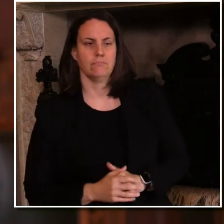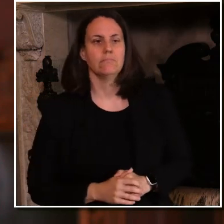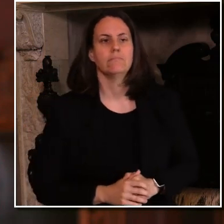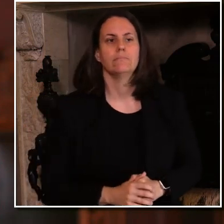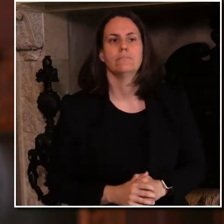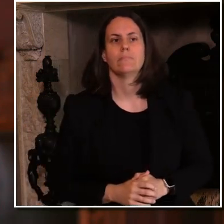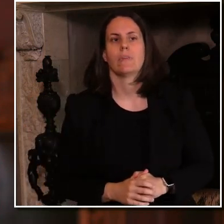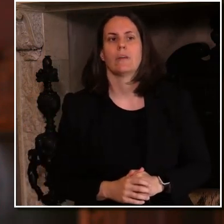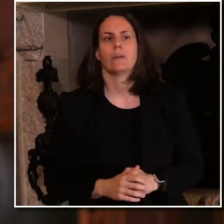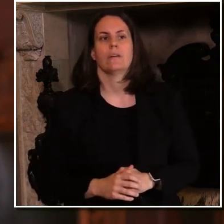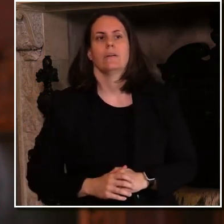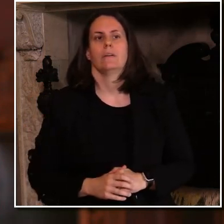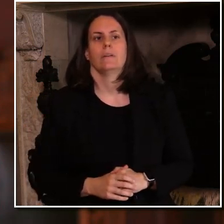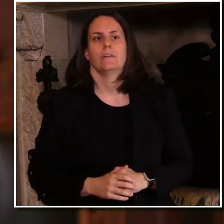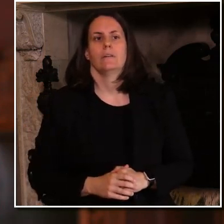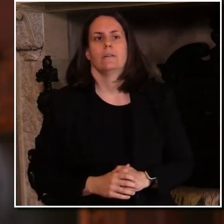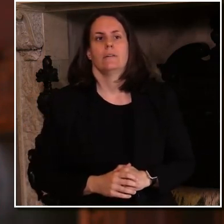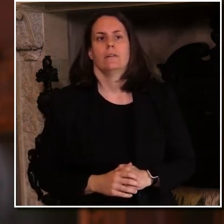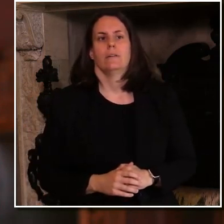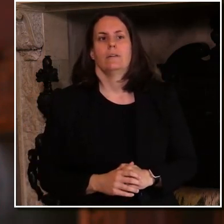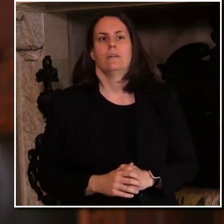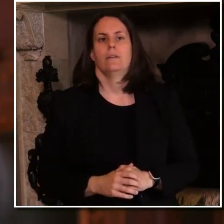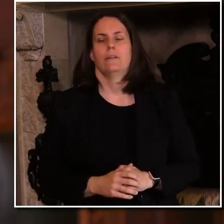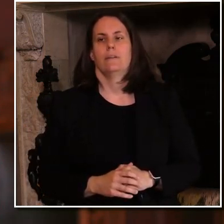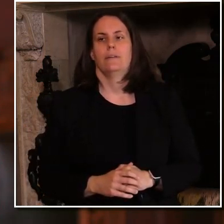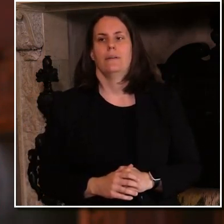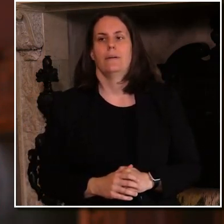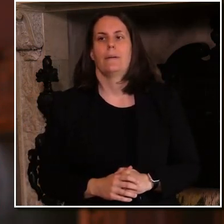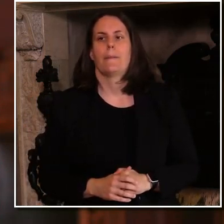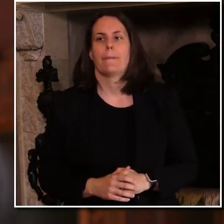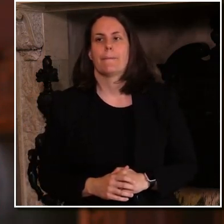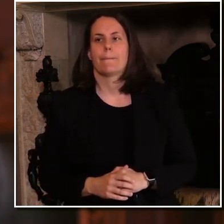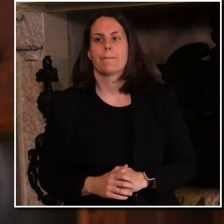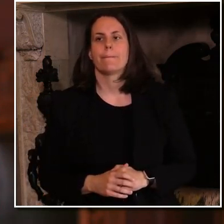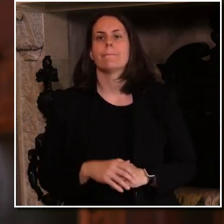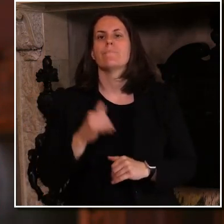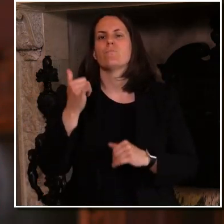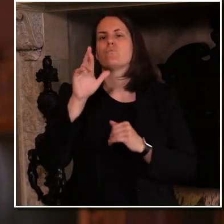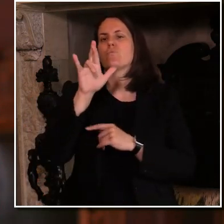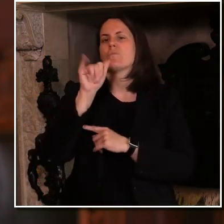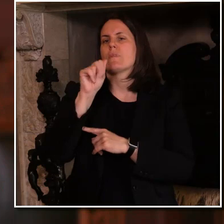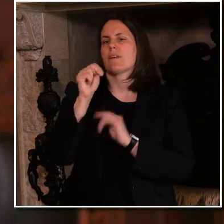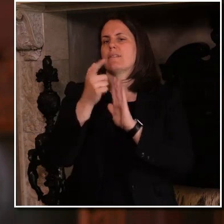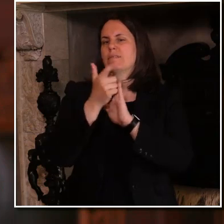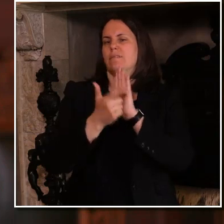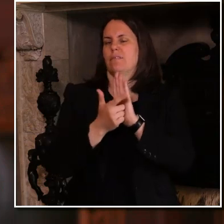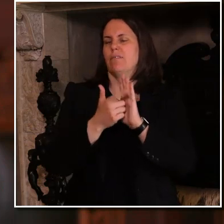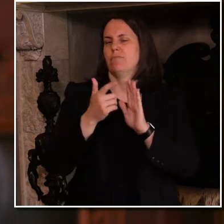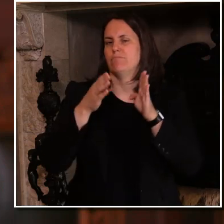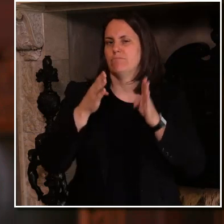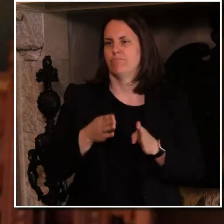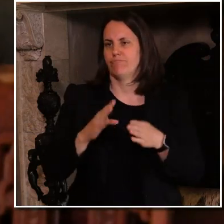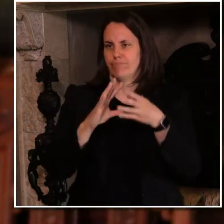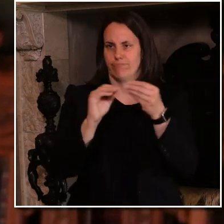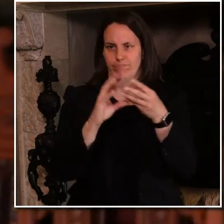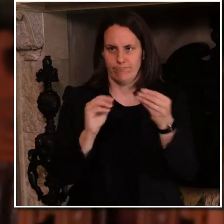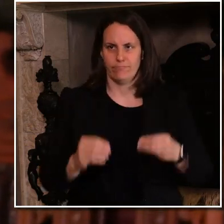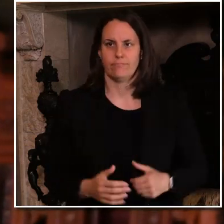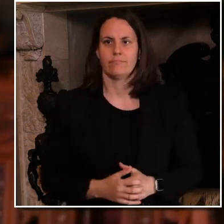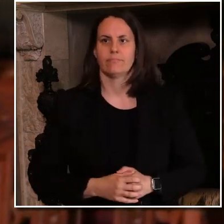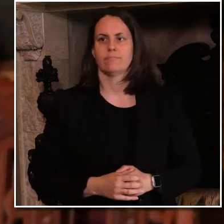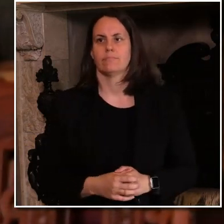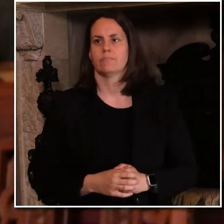to the surface. And I think this is Ryan also doing one other thing just to add about that in terms